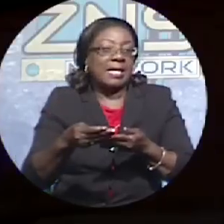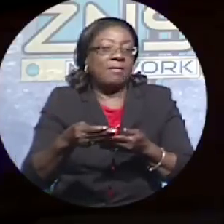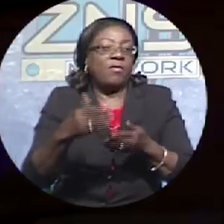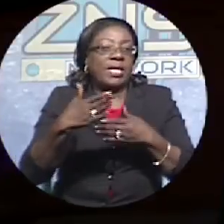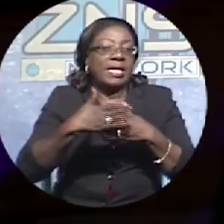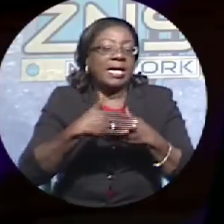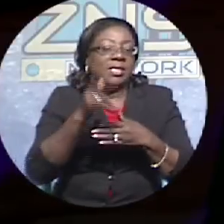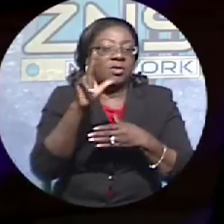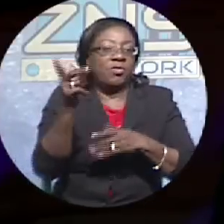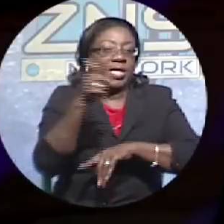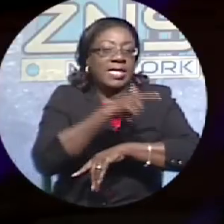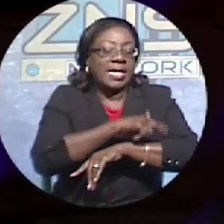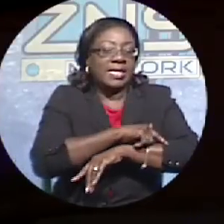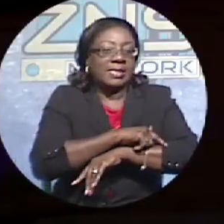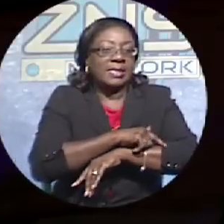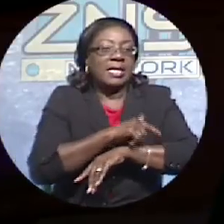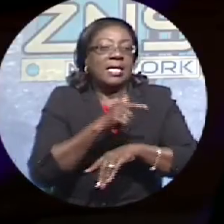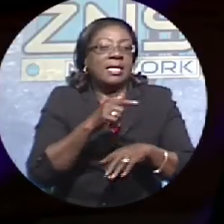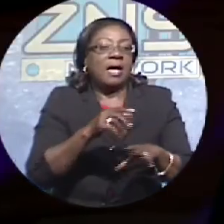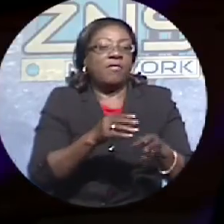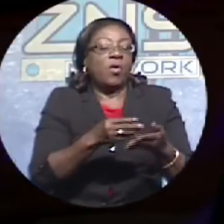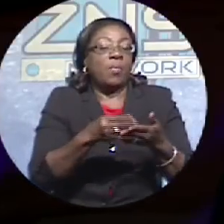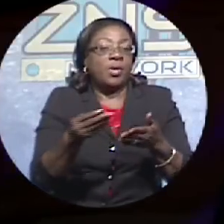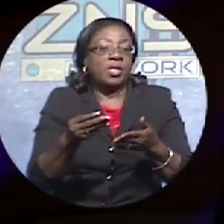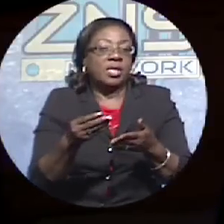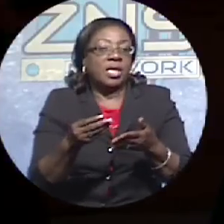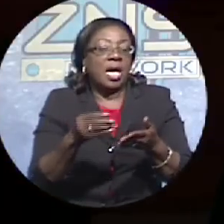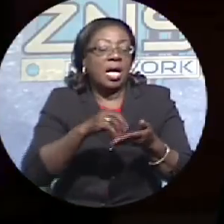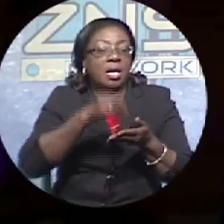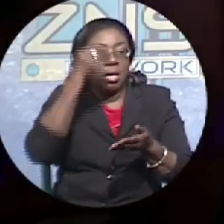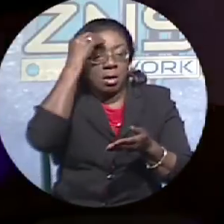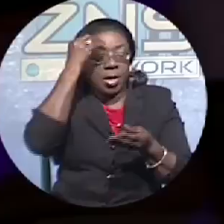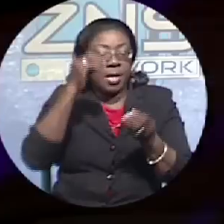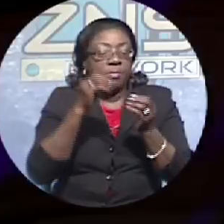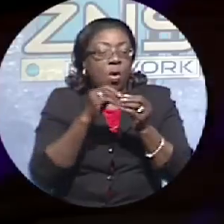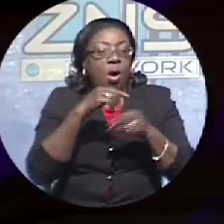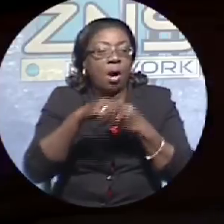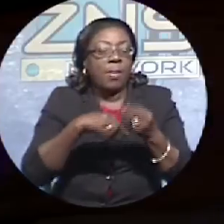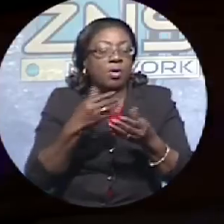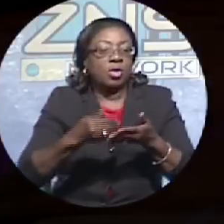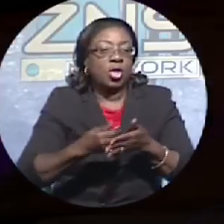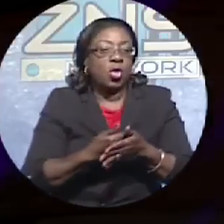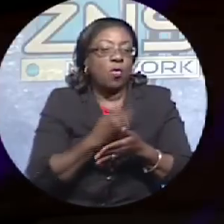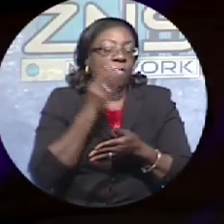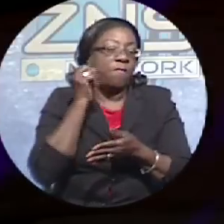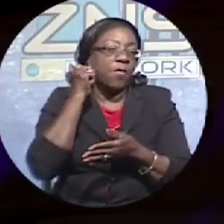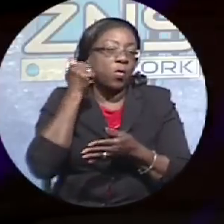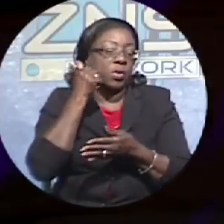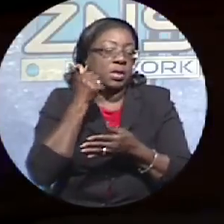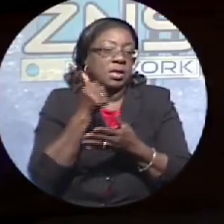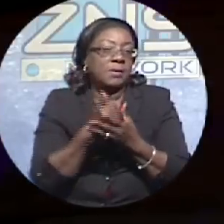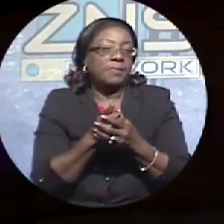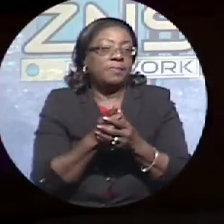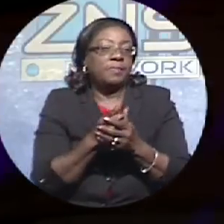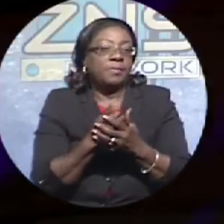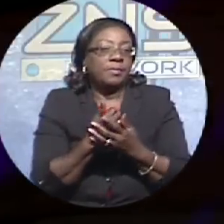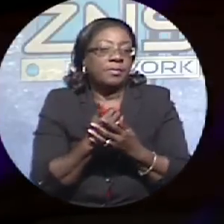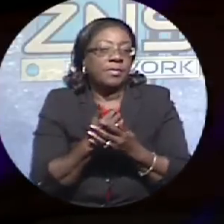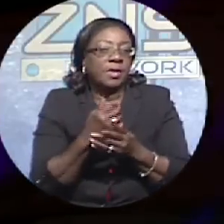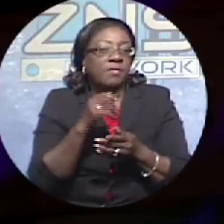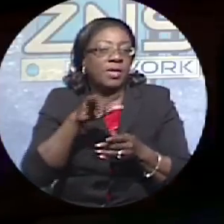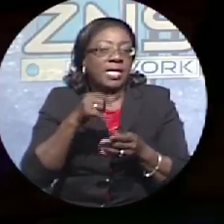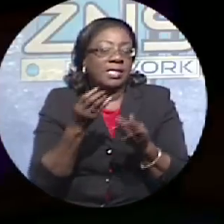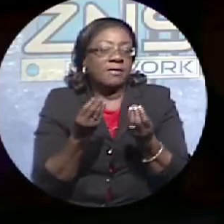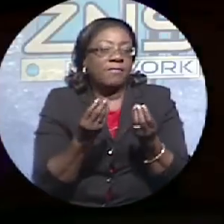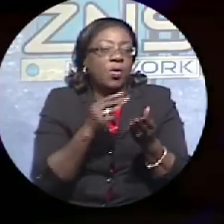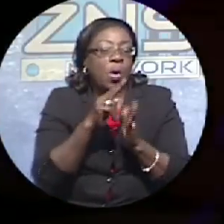next 3 days. Now, if you're more interested in learning more about the LTE product, BTC will be here in Pompey Square for, for another